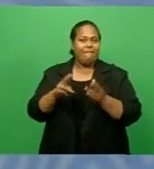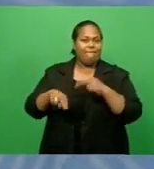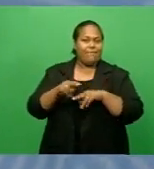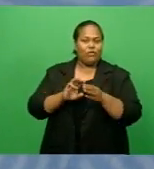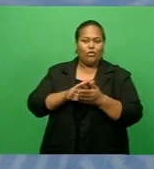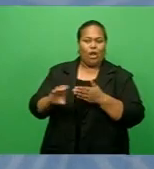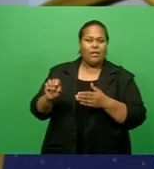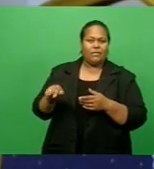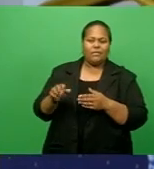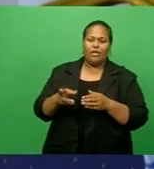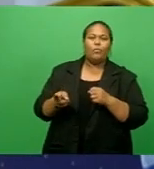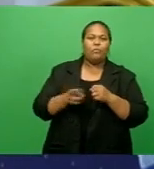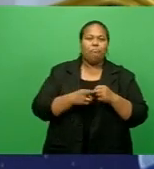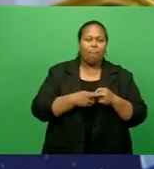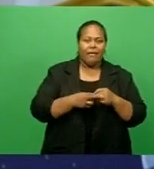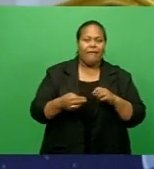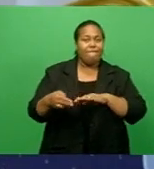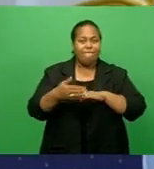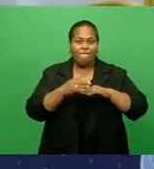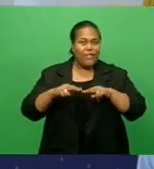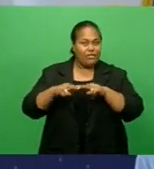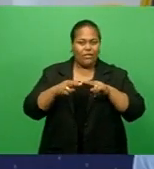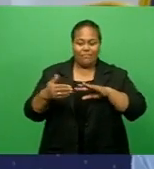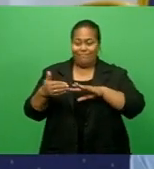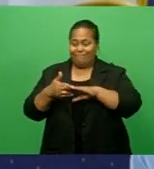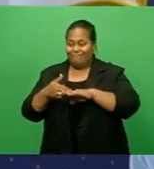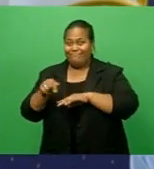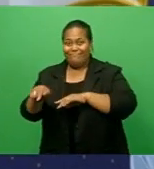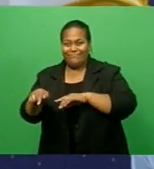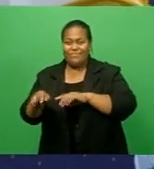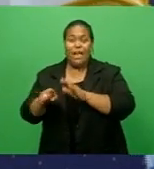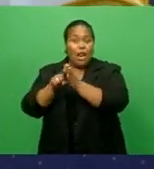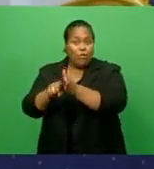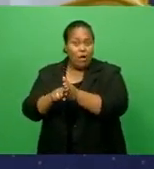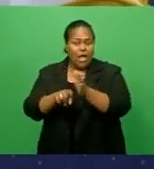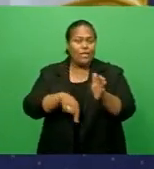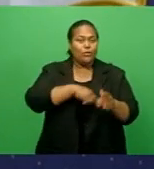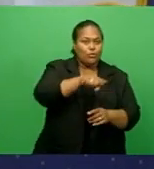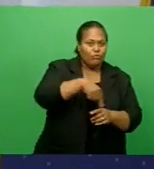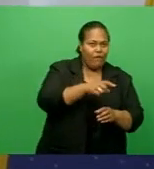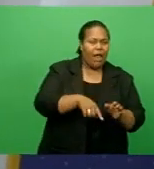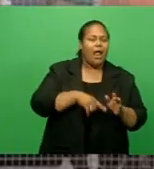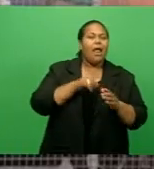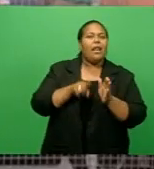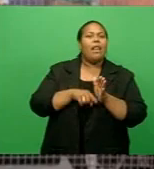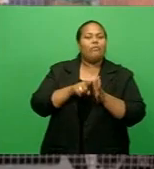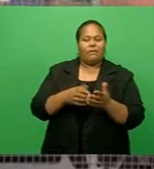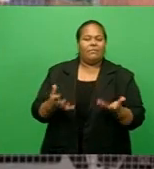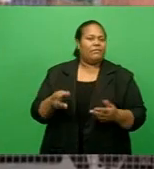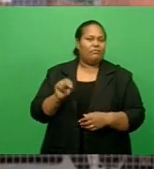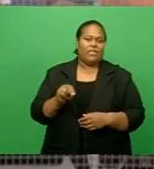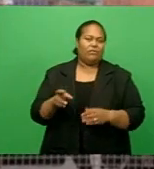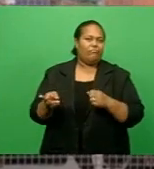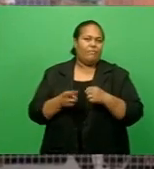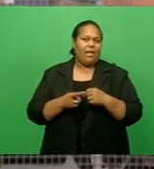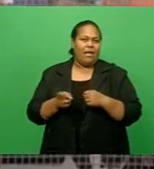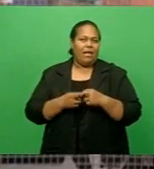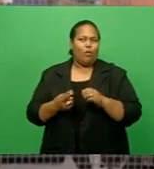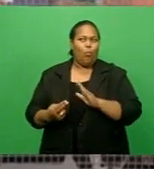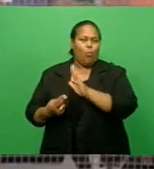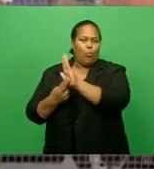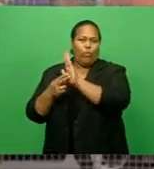of wharves in both Sua and Ladoka ports, after conducting an extensive condition assessment of all our